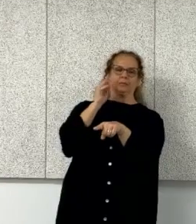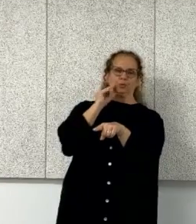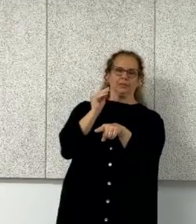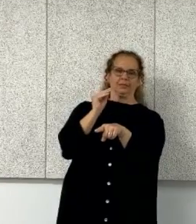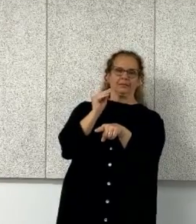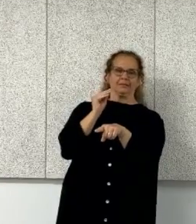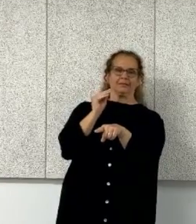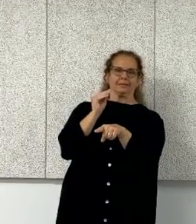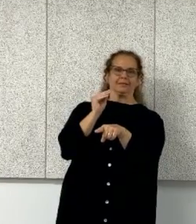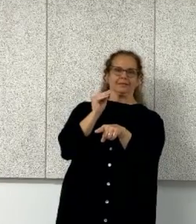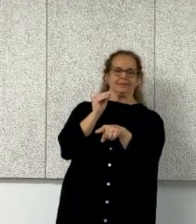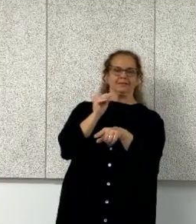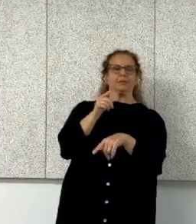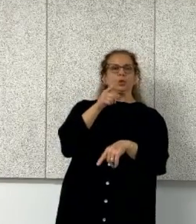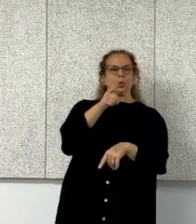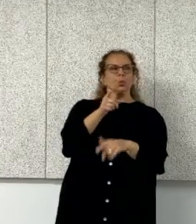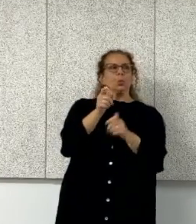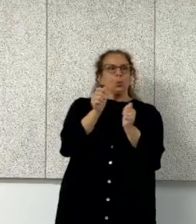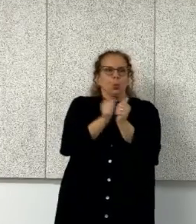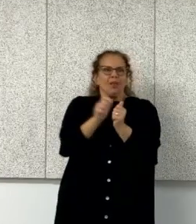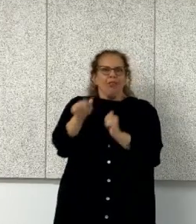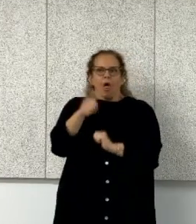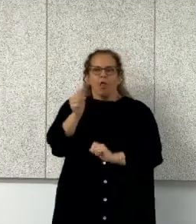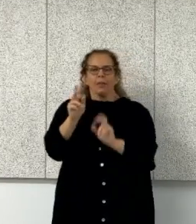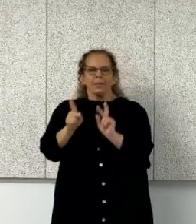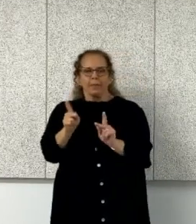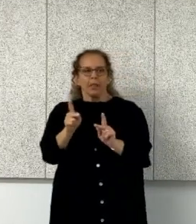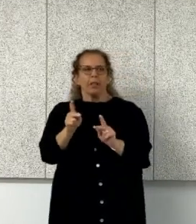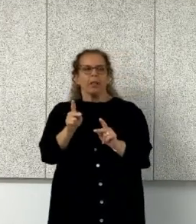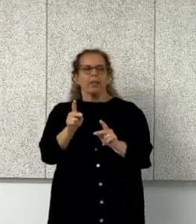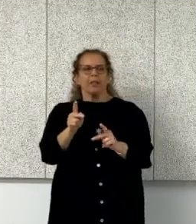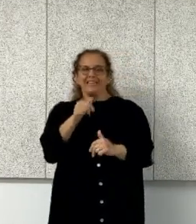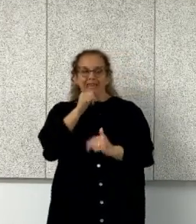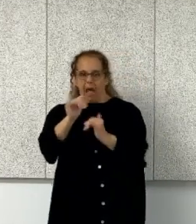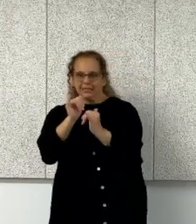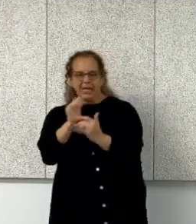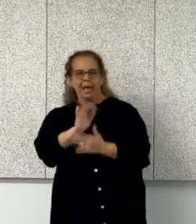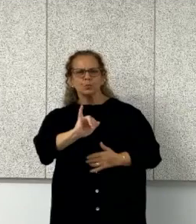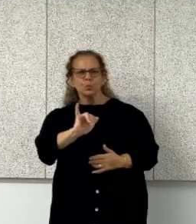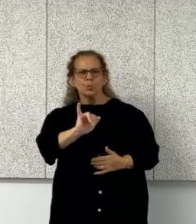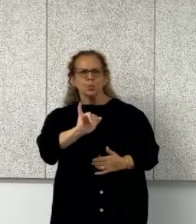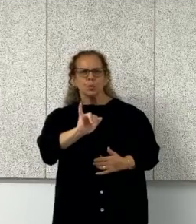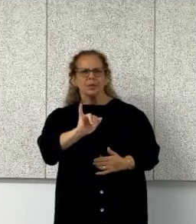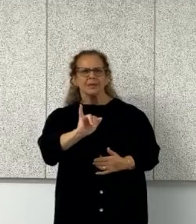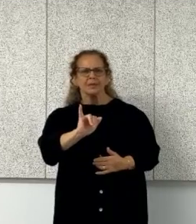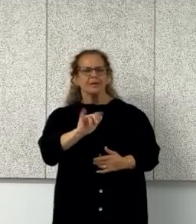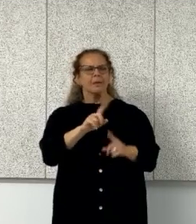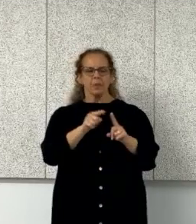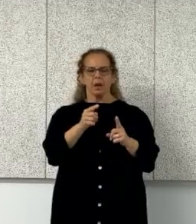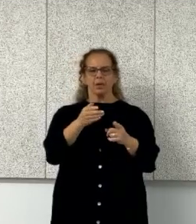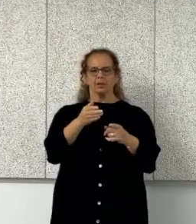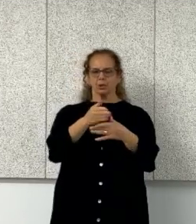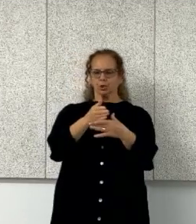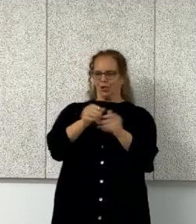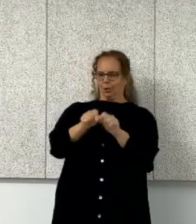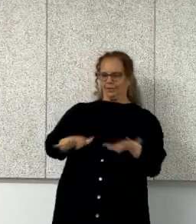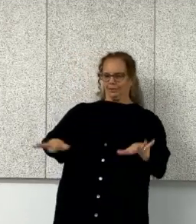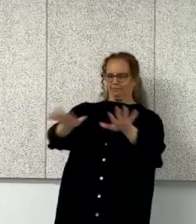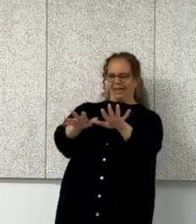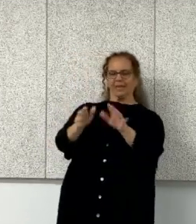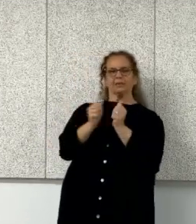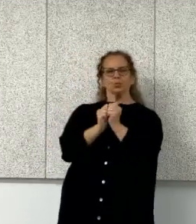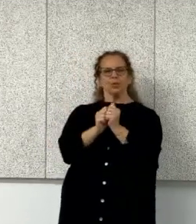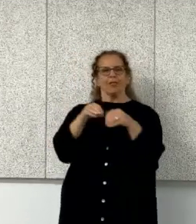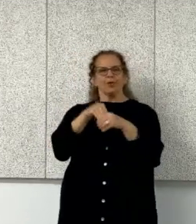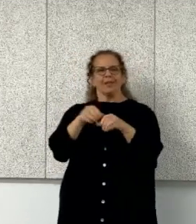a, you're with other people and you're with unlike you people as well in that kind of shared space. But I think the gathering of